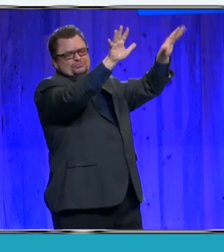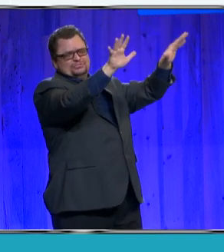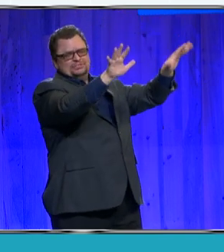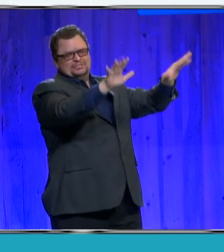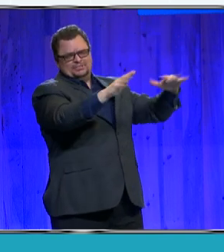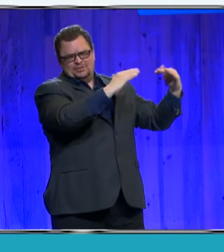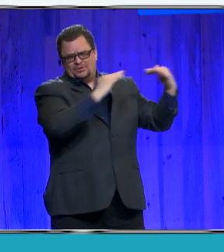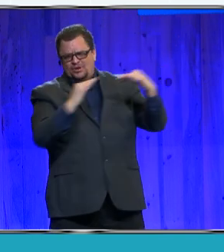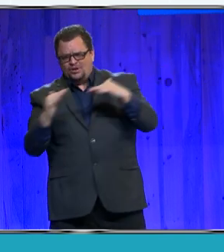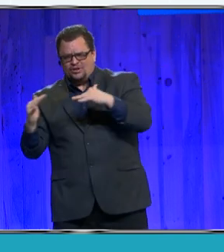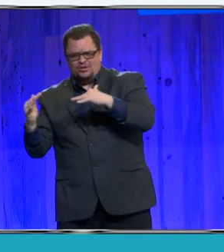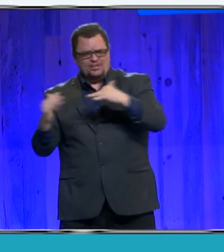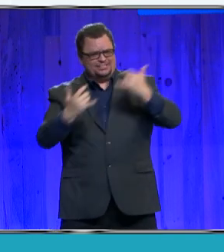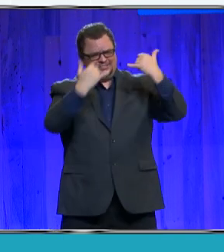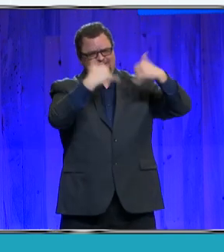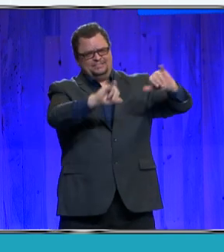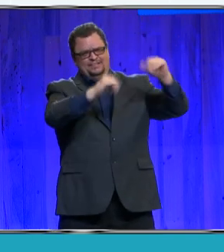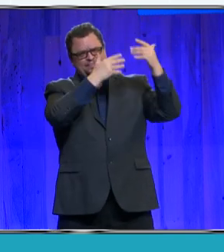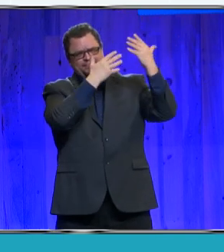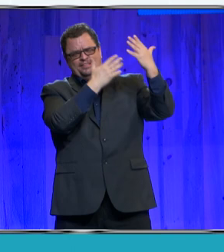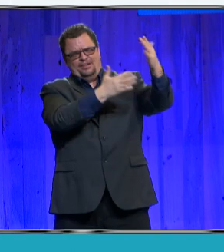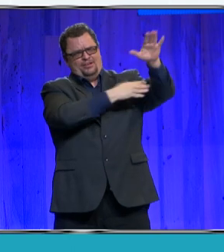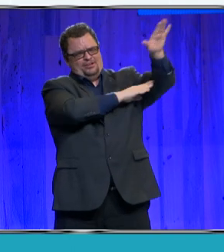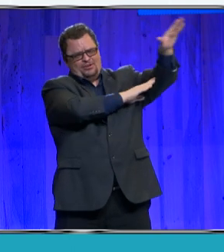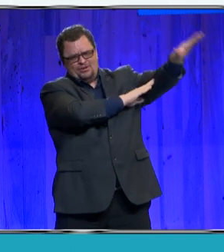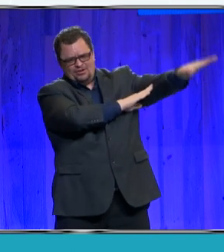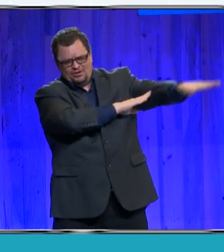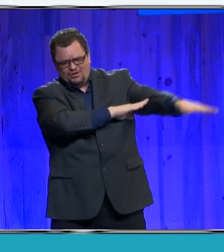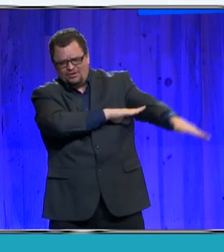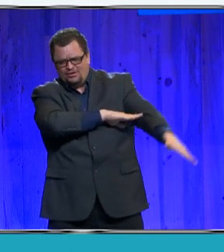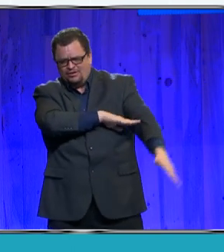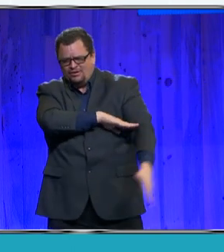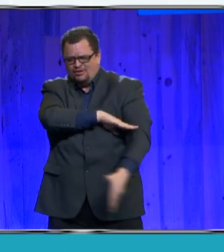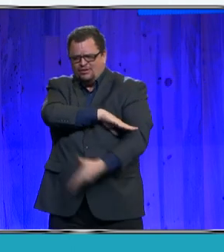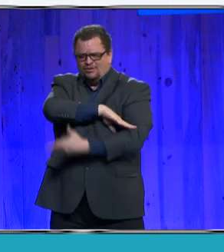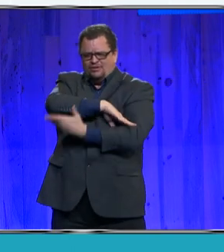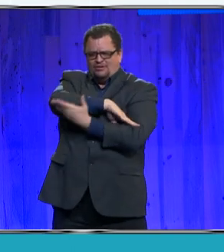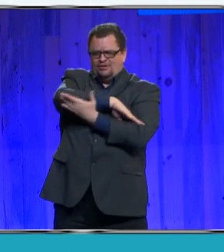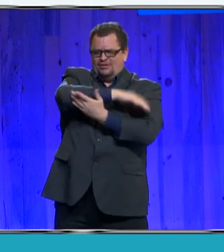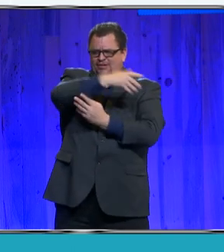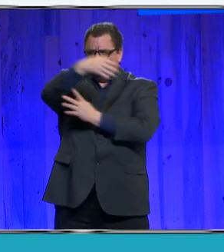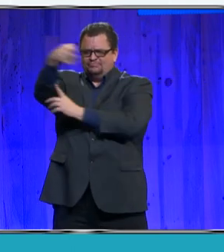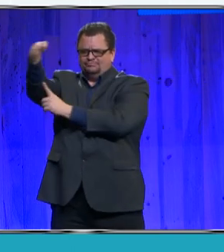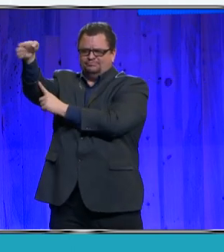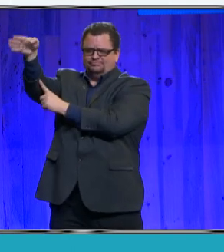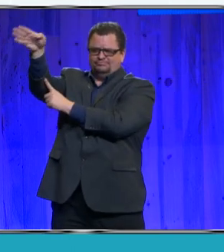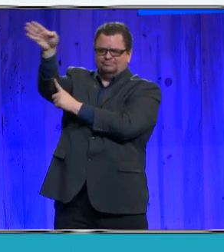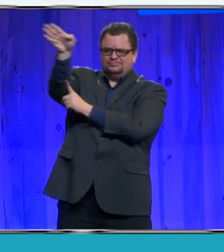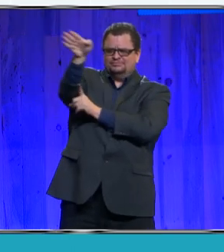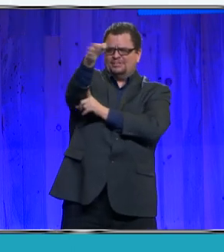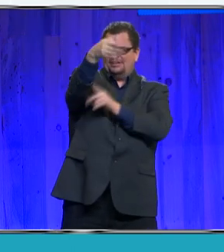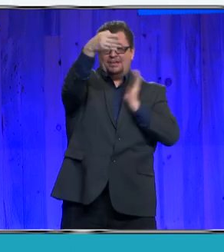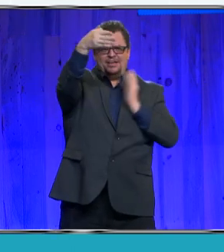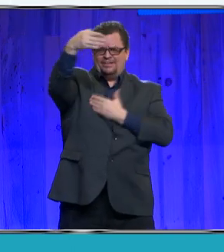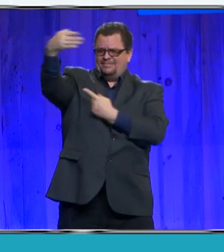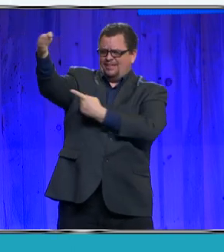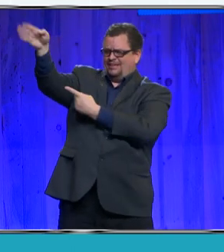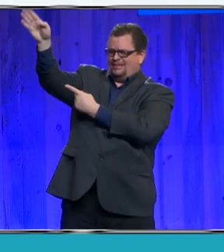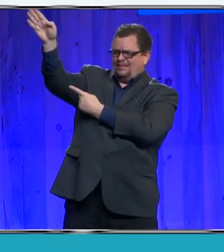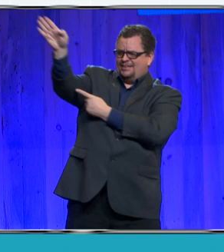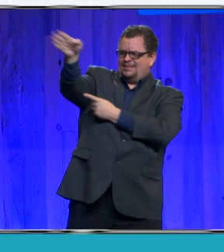gave proof through the night that our flag